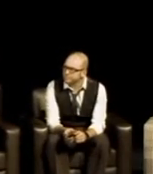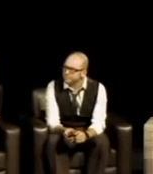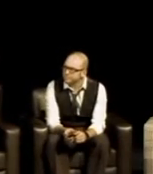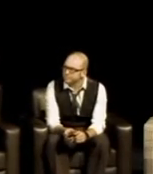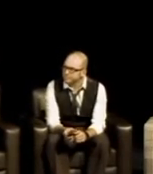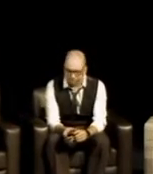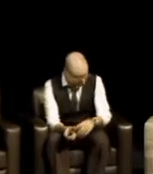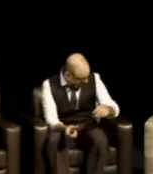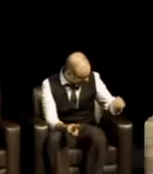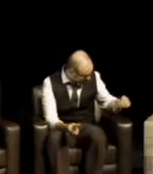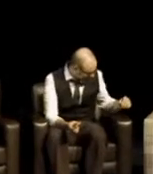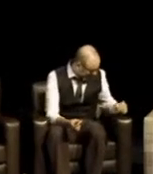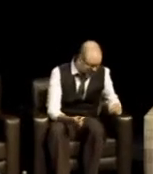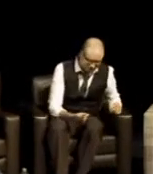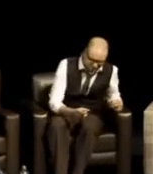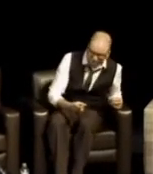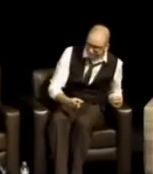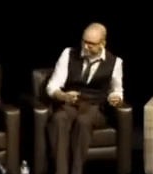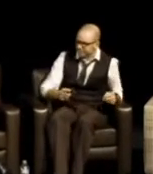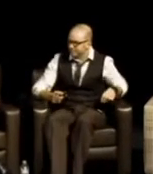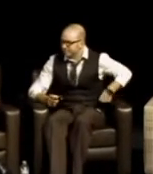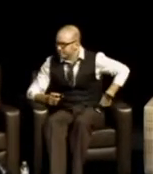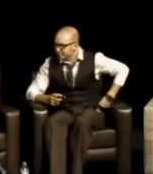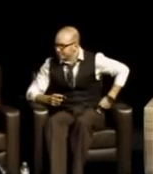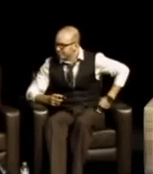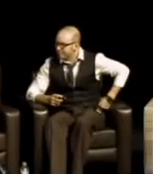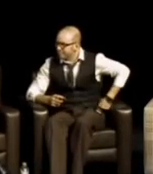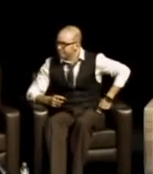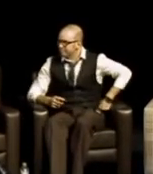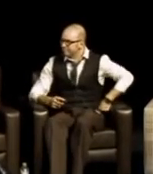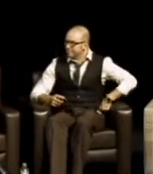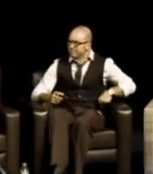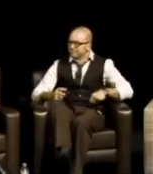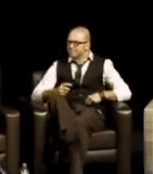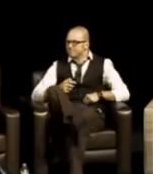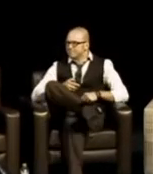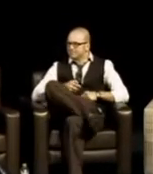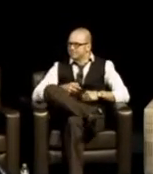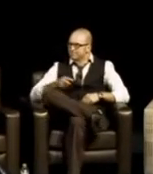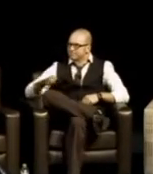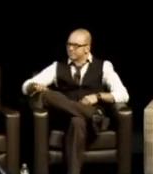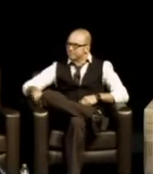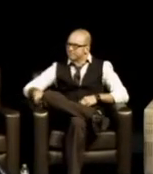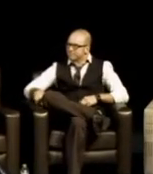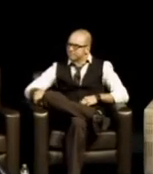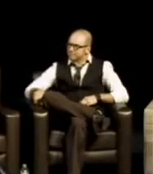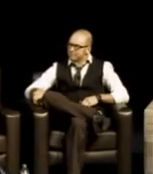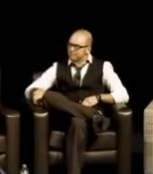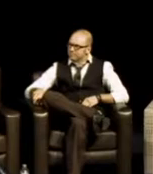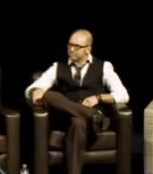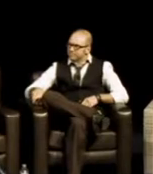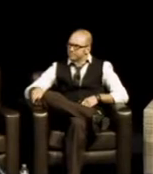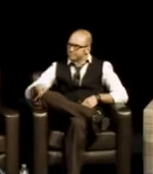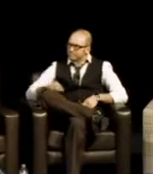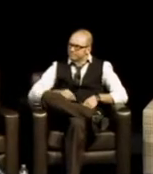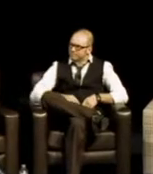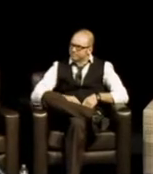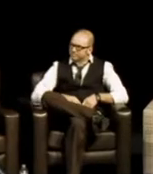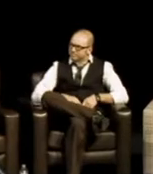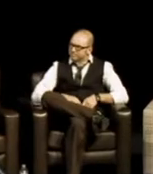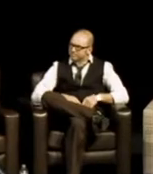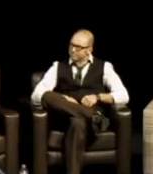He joined the museum in 2010 as a researcher for our international galleries, and he was in turn a university